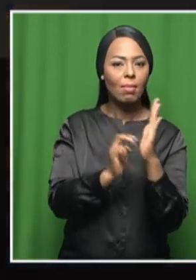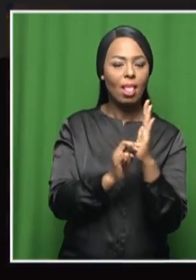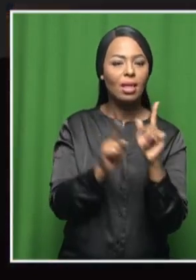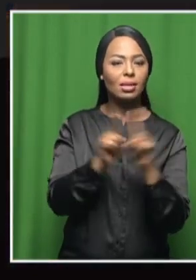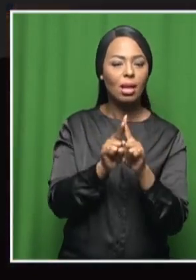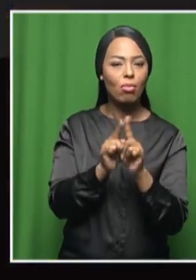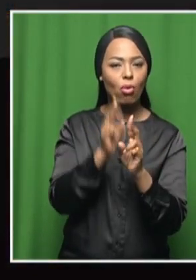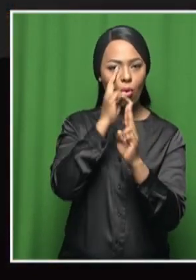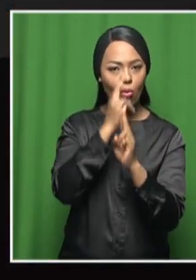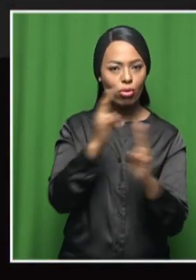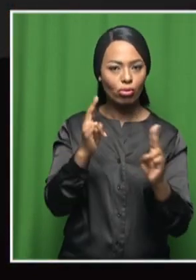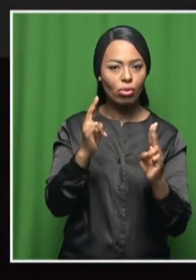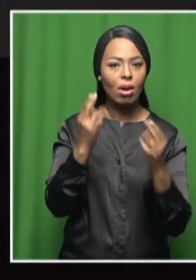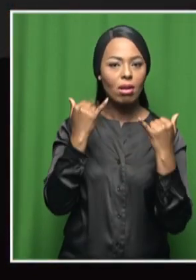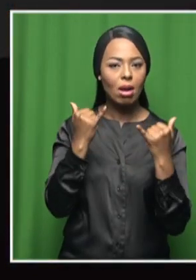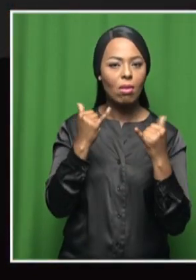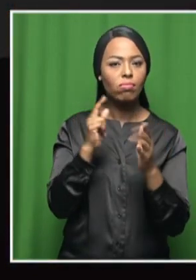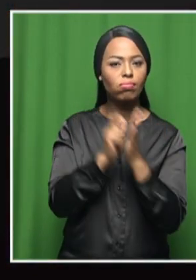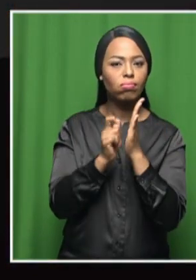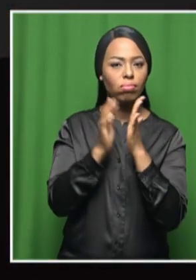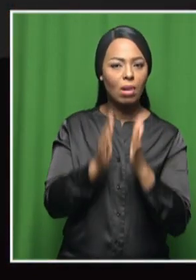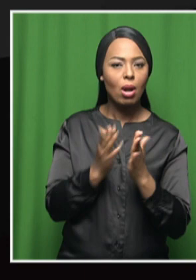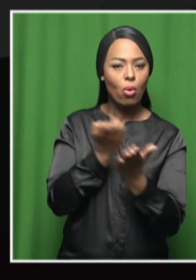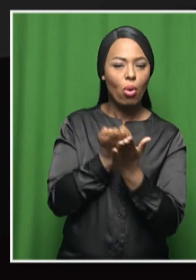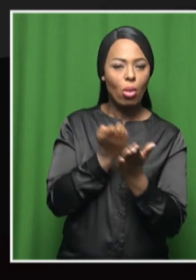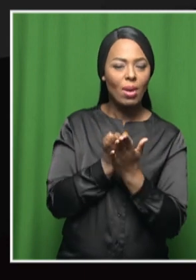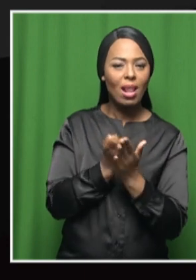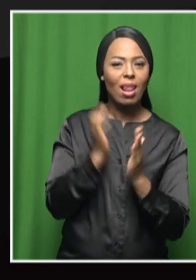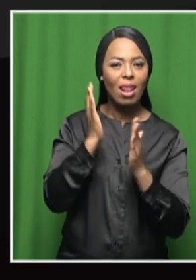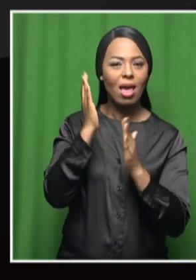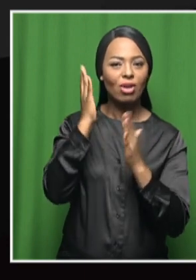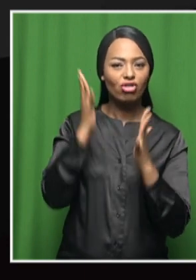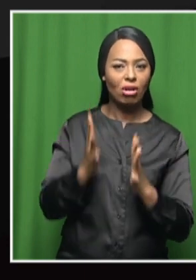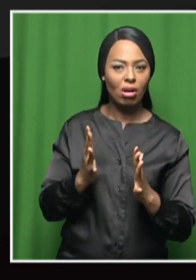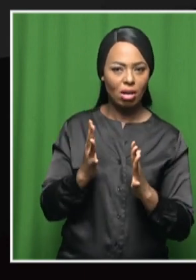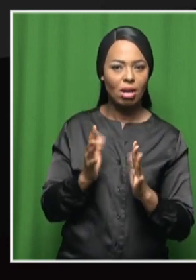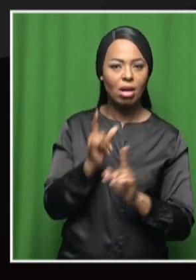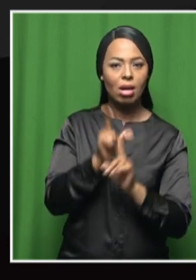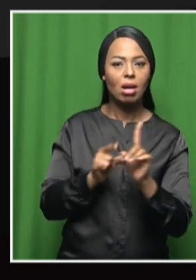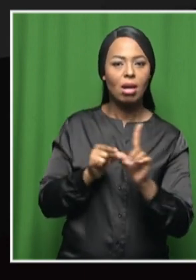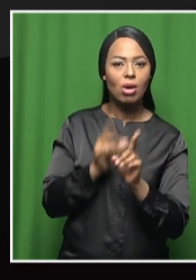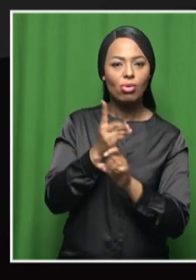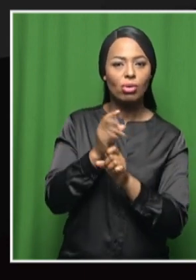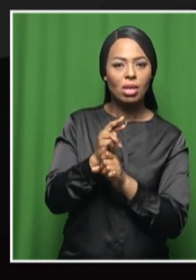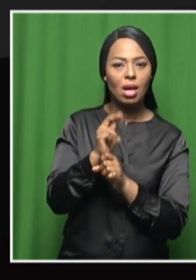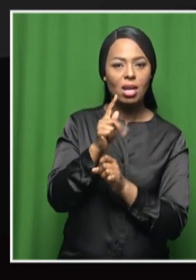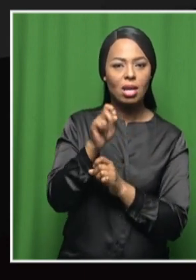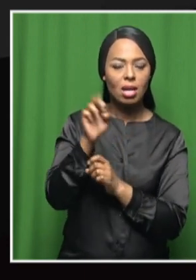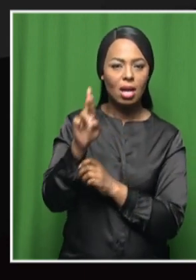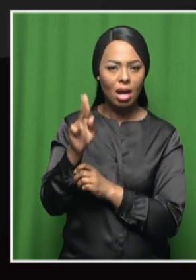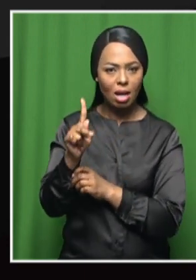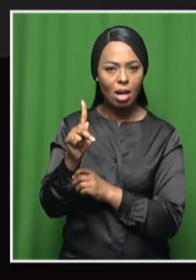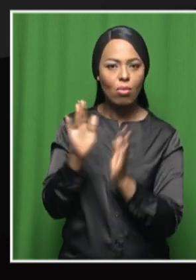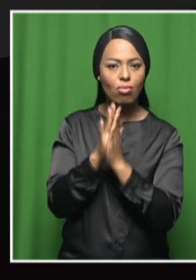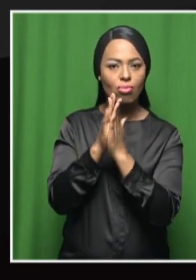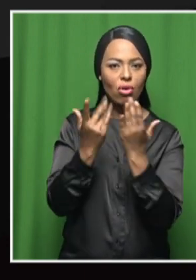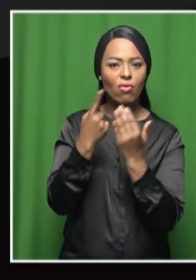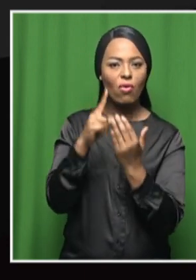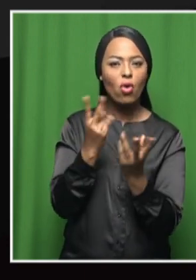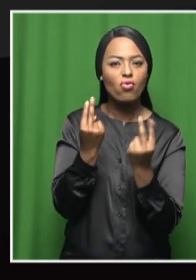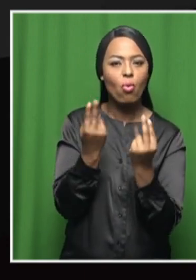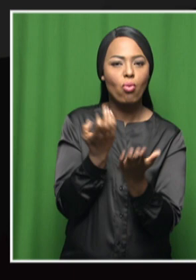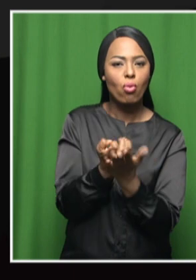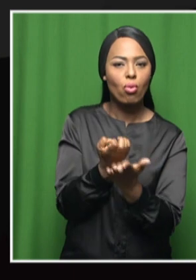Ubuntu. Compiled by author, economist and lecturer Dr. Arno van Niekerk, this book is described as a handbook for the new